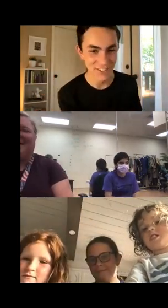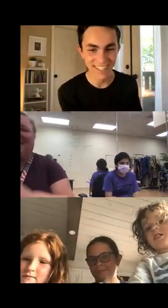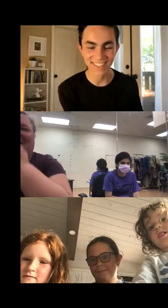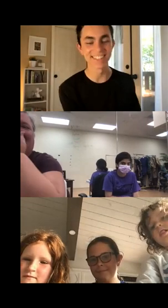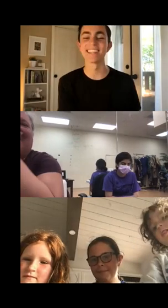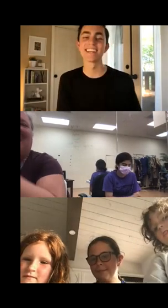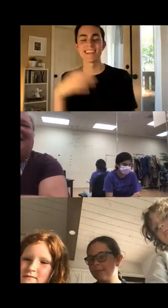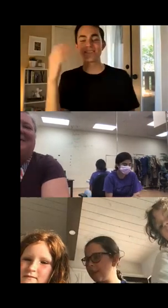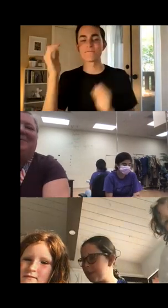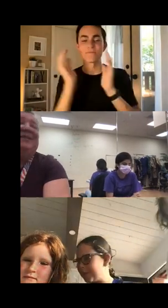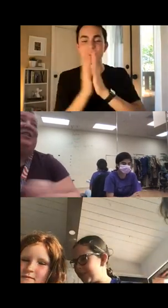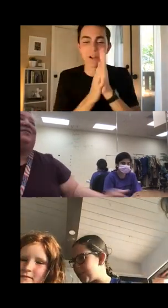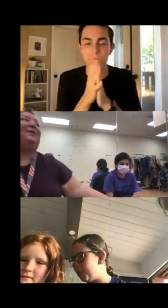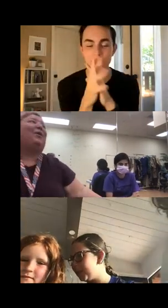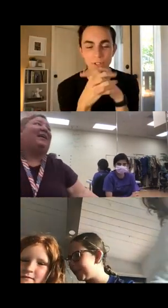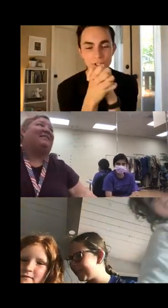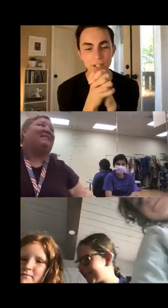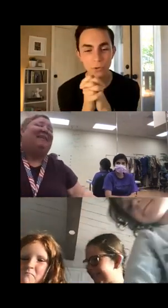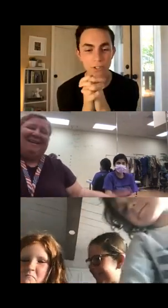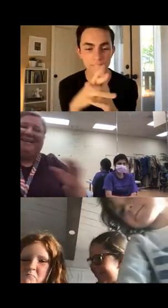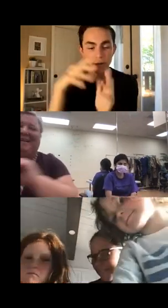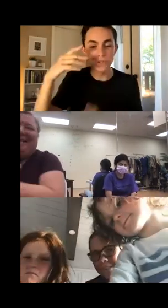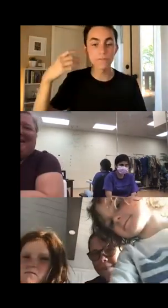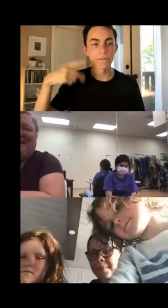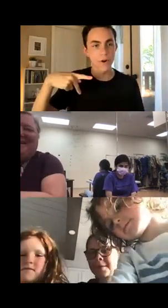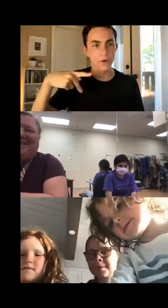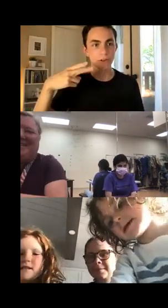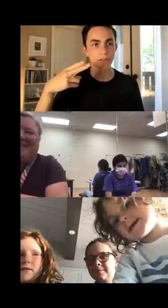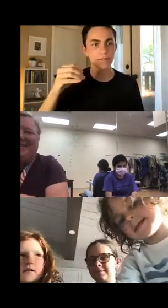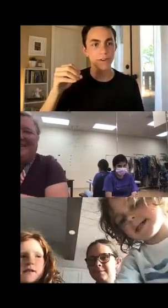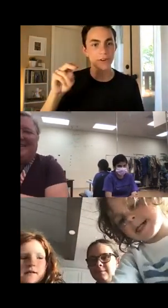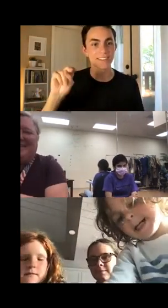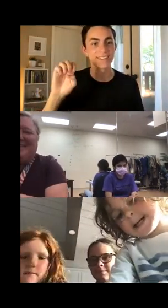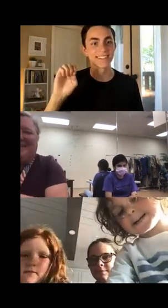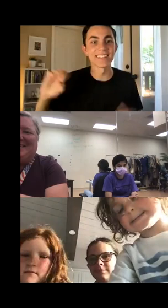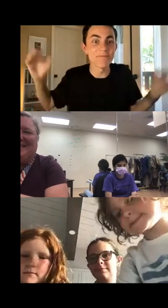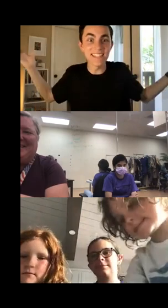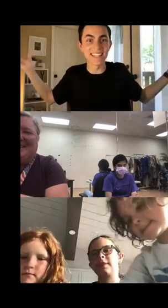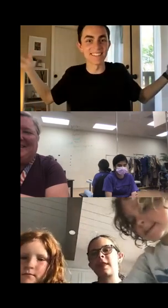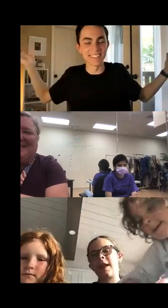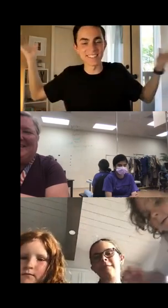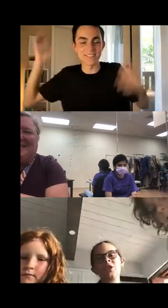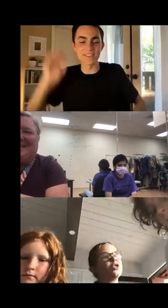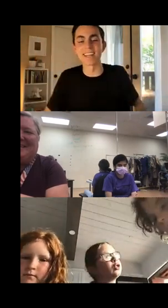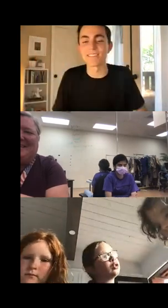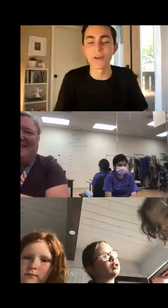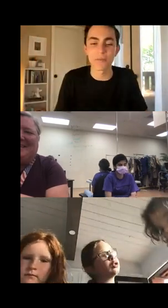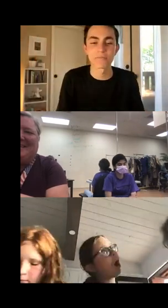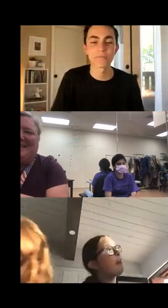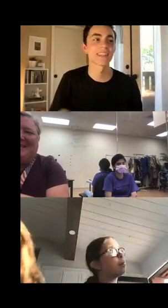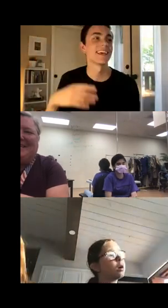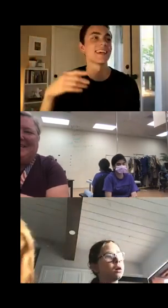You're too good. You're too good. All right. So let's Right. try another word. Yes, that was phone. Phone. It's amazing. You're so good, Hannah.